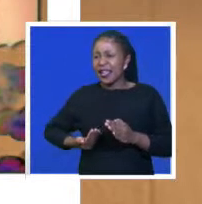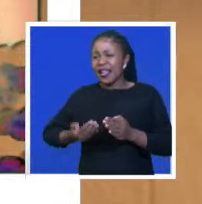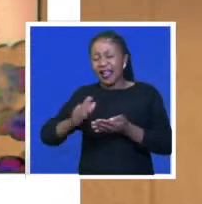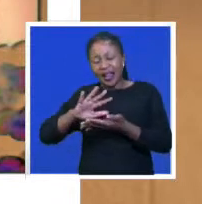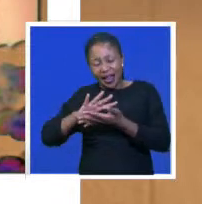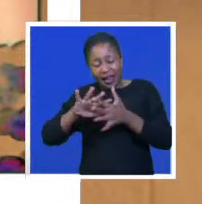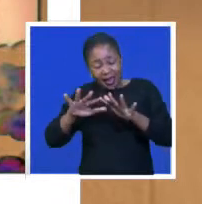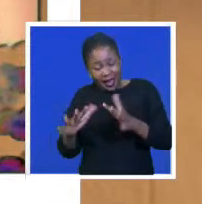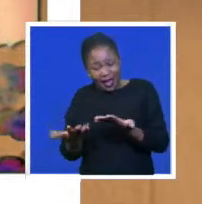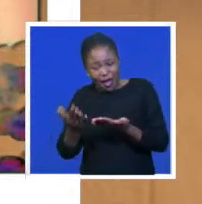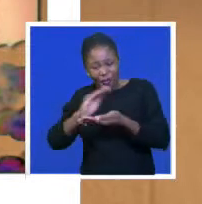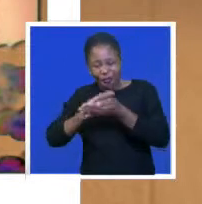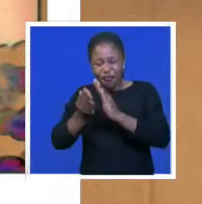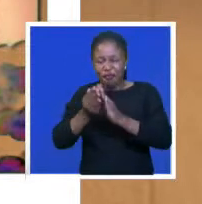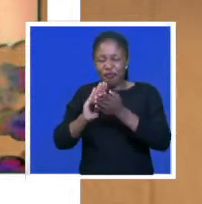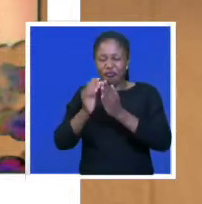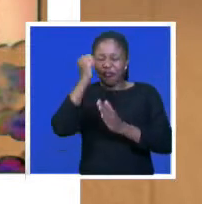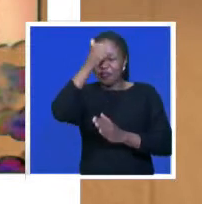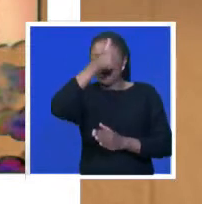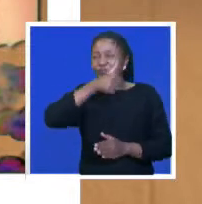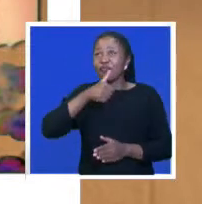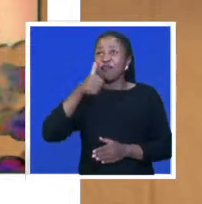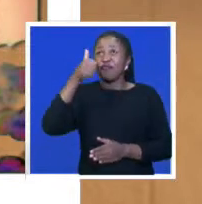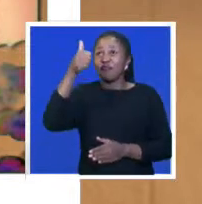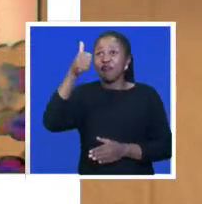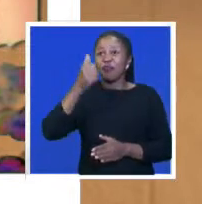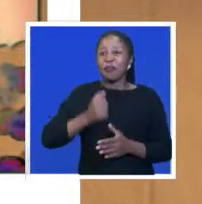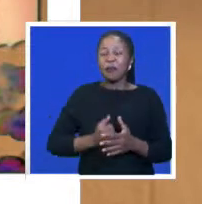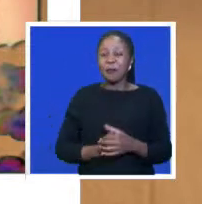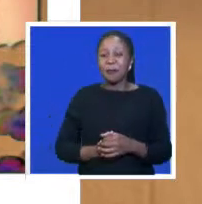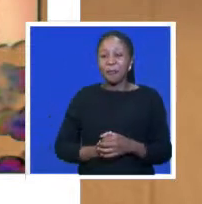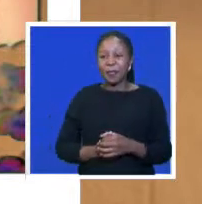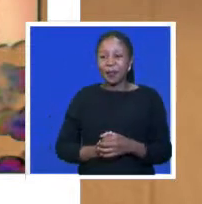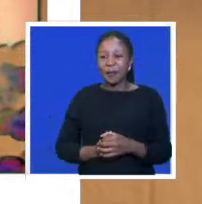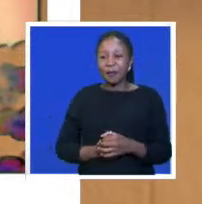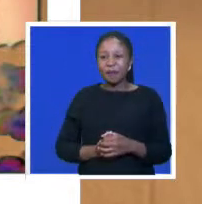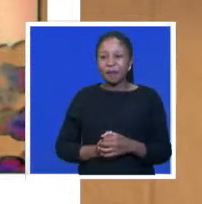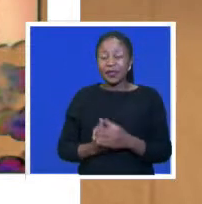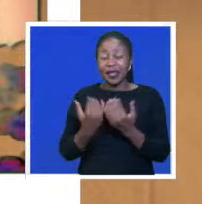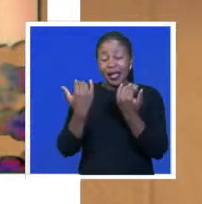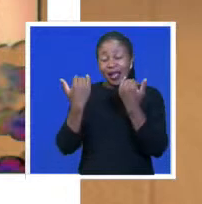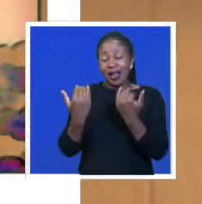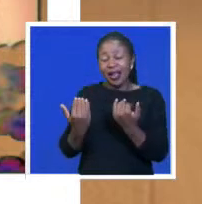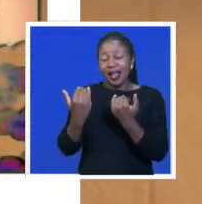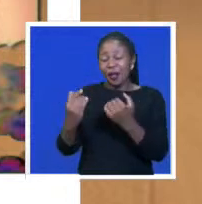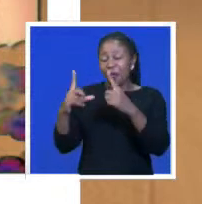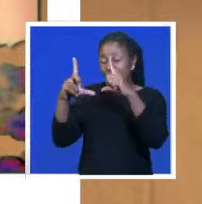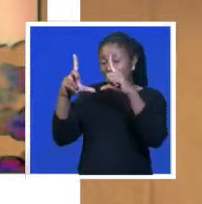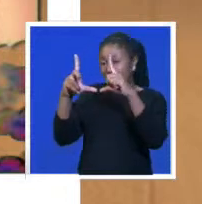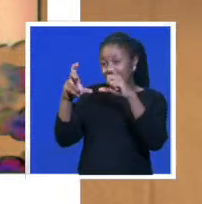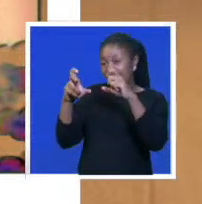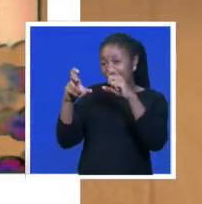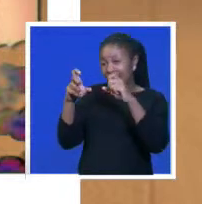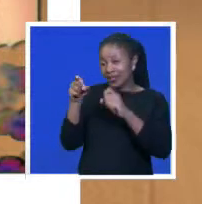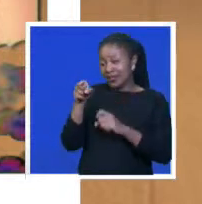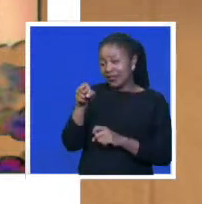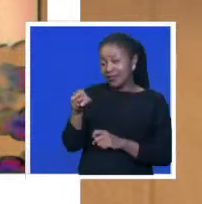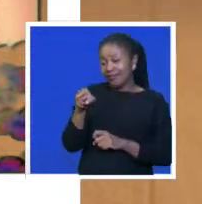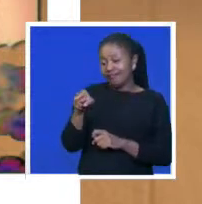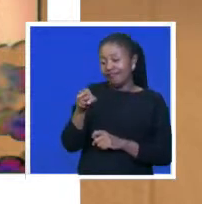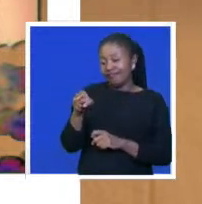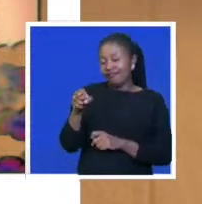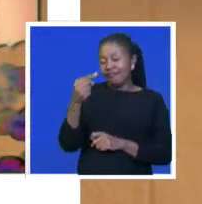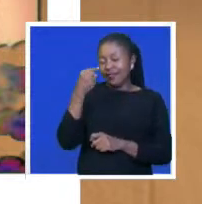On your screens right now is a picture. If you look at this picture, we can see